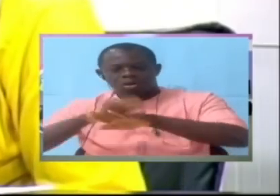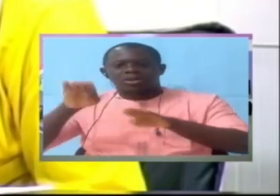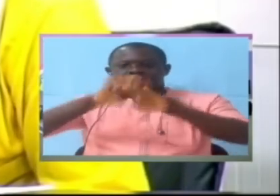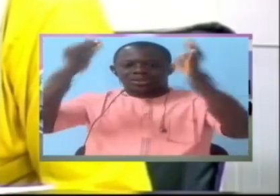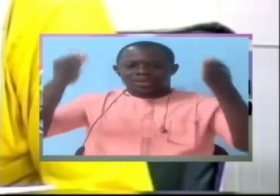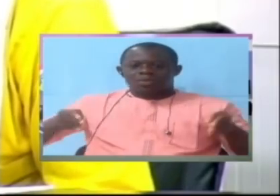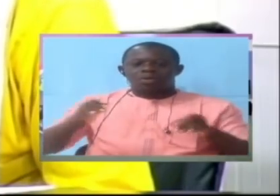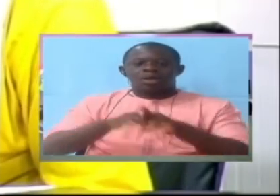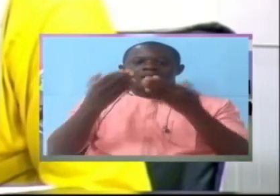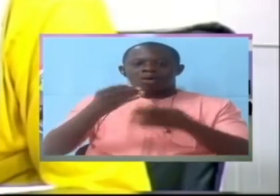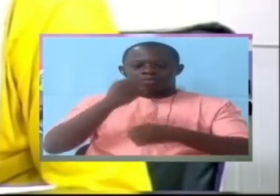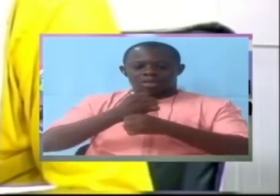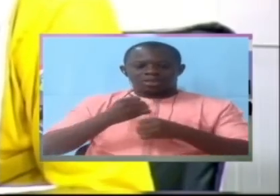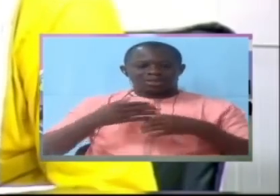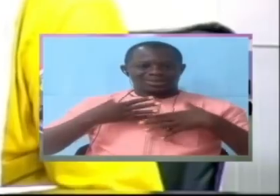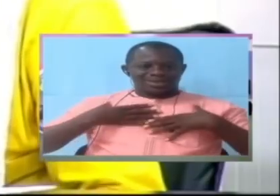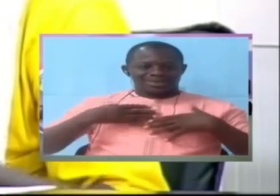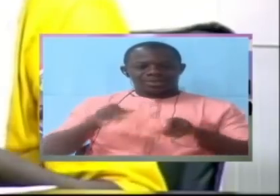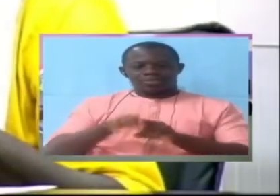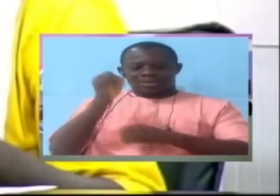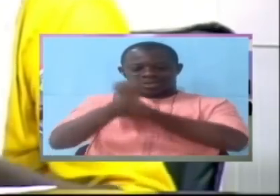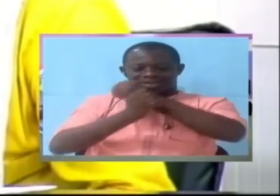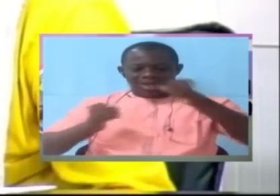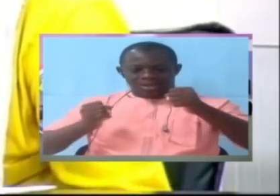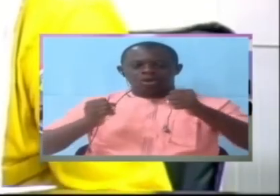They tied my chest to the table